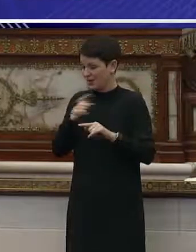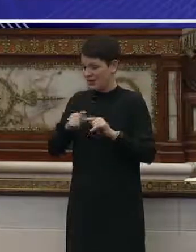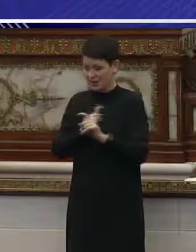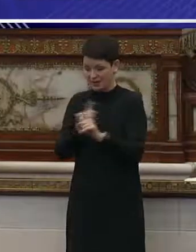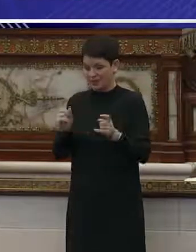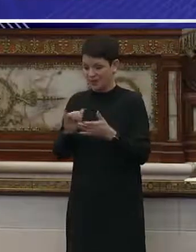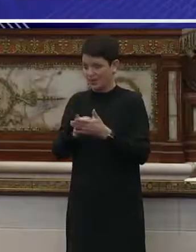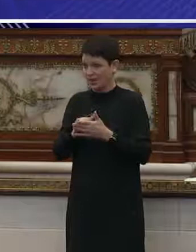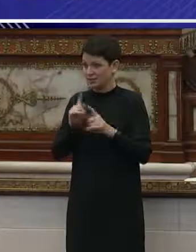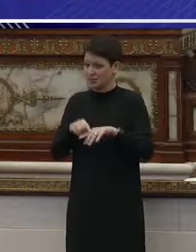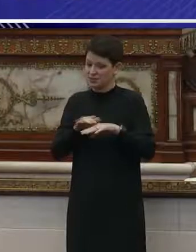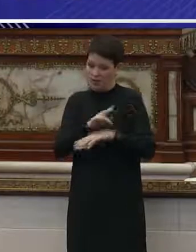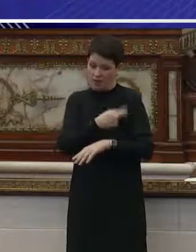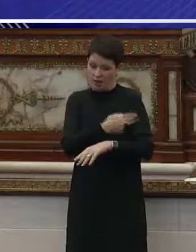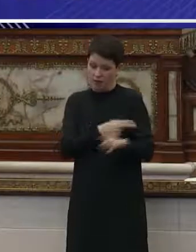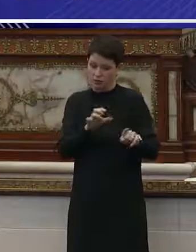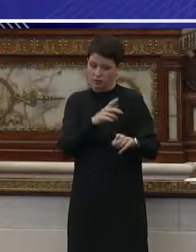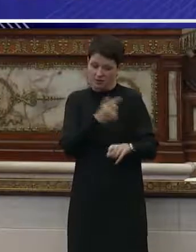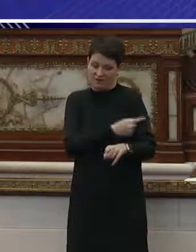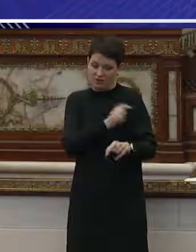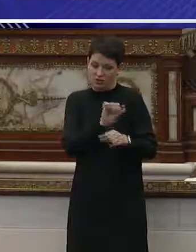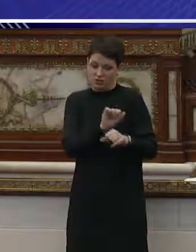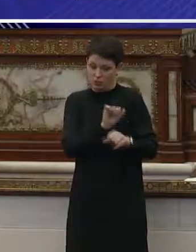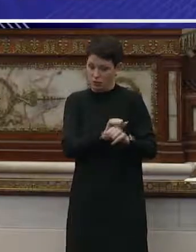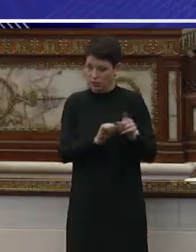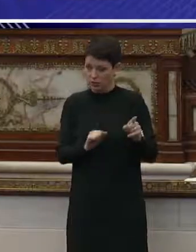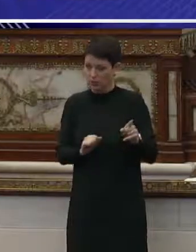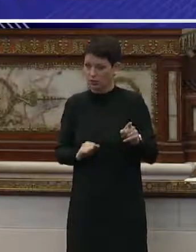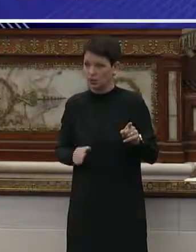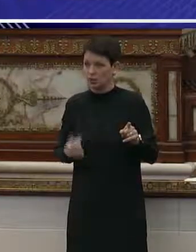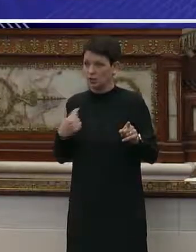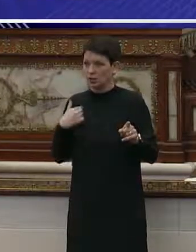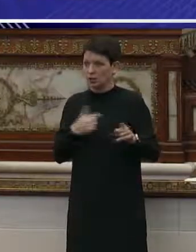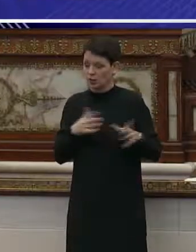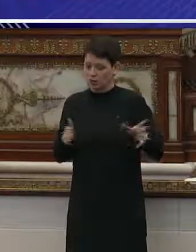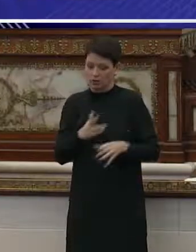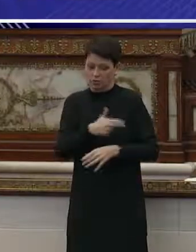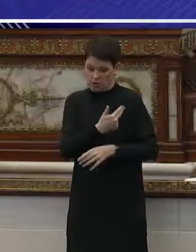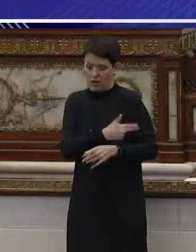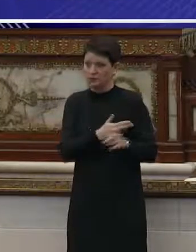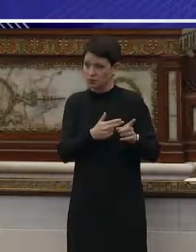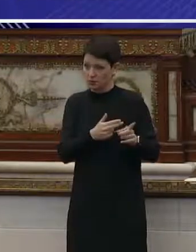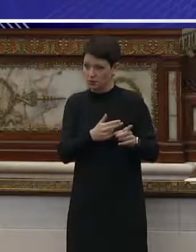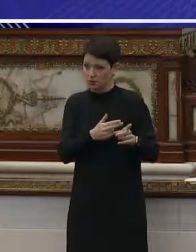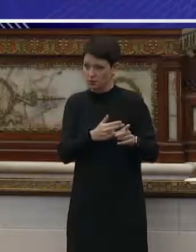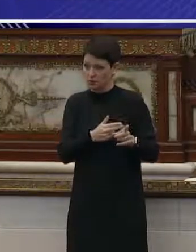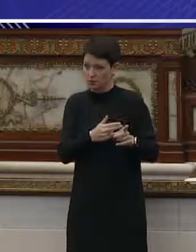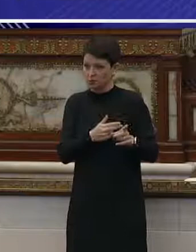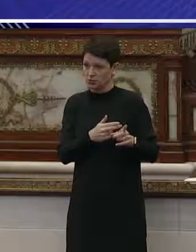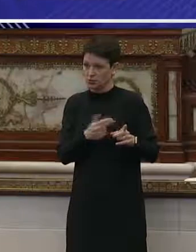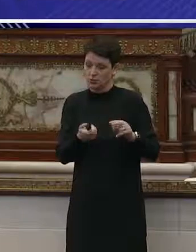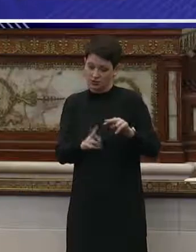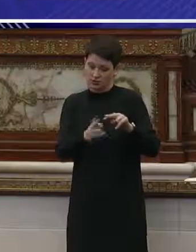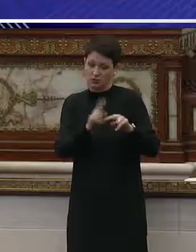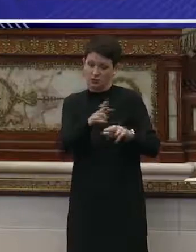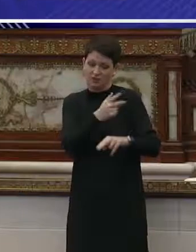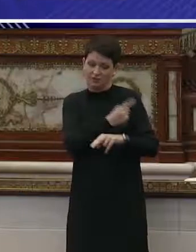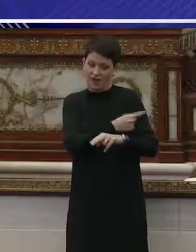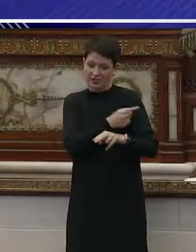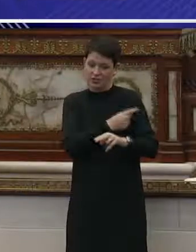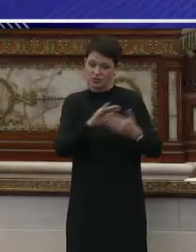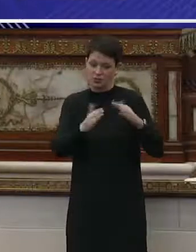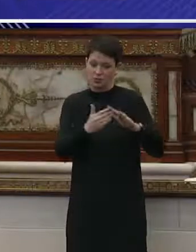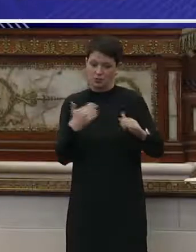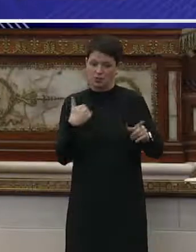of the hospitals to do vaccination work. And so we're encouraging hospitals to step up their vaccination of community